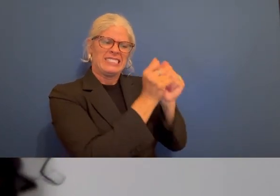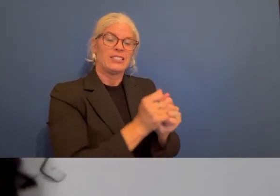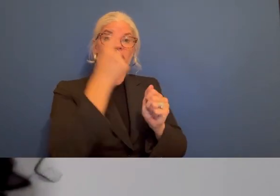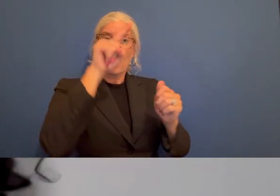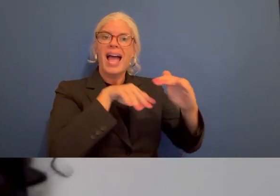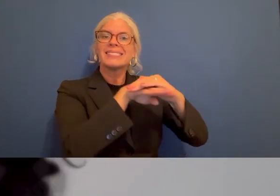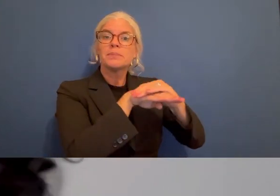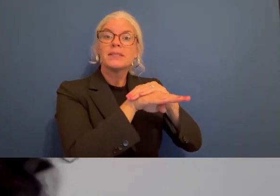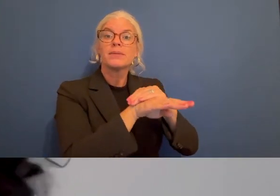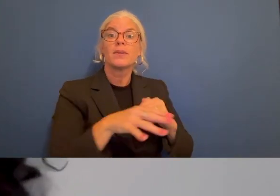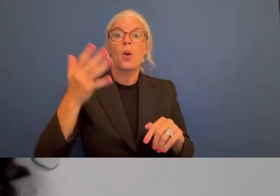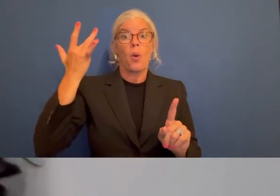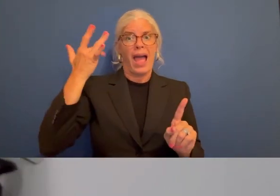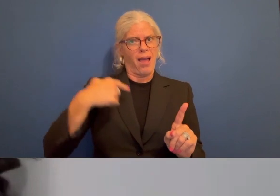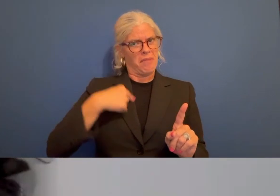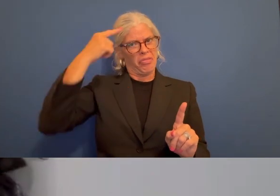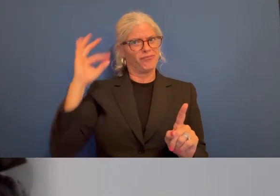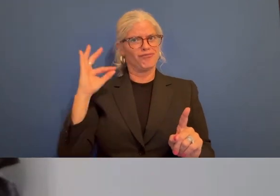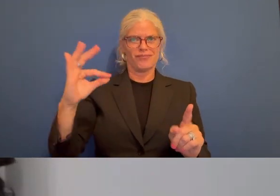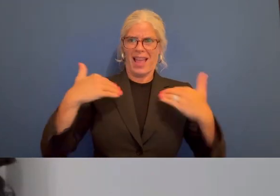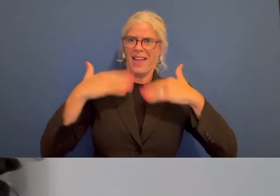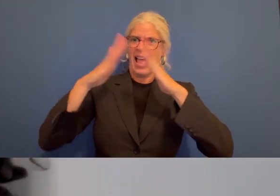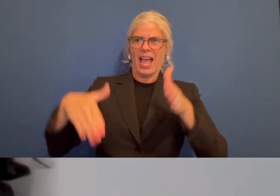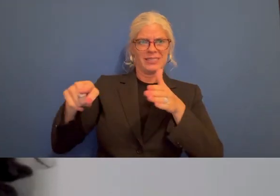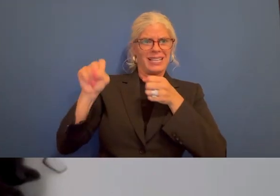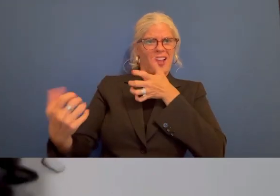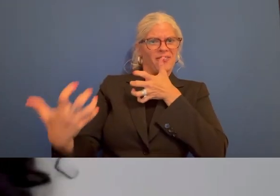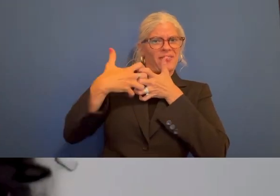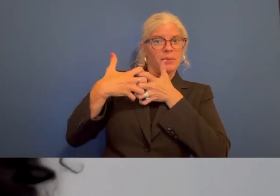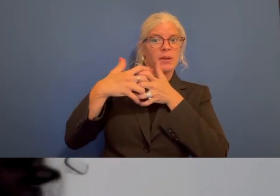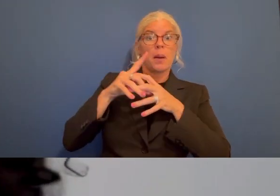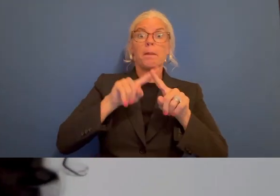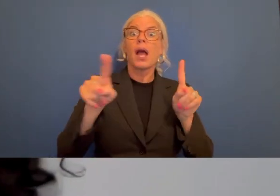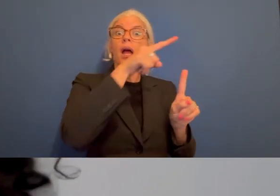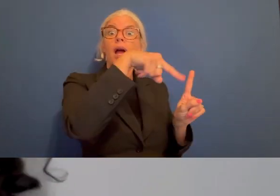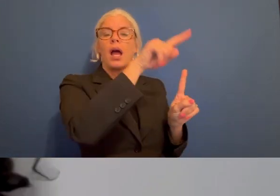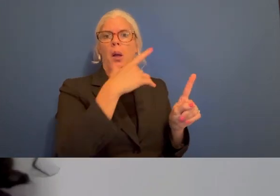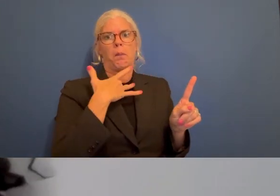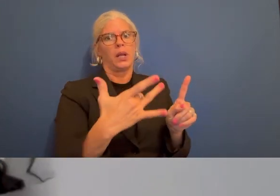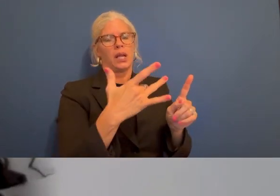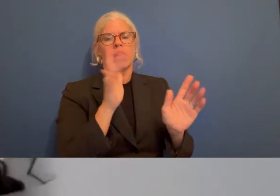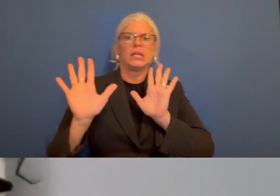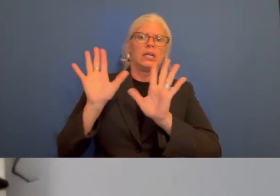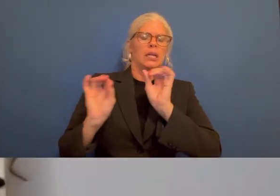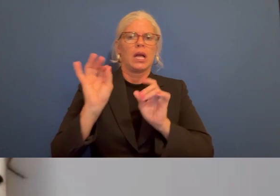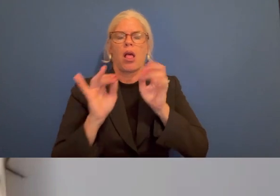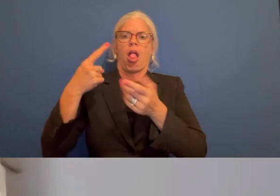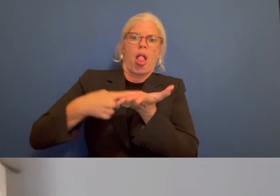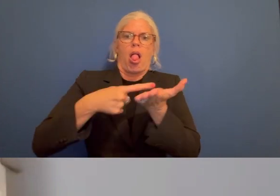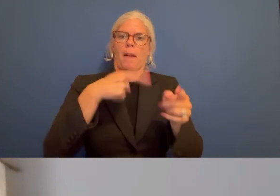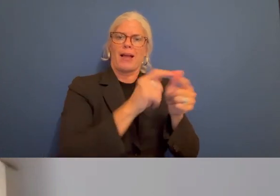for accessibility, because to me, it would have been ideal to have a house built that I could build to my requirements. But they